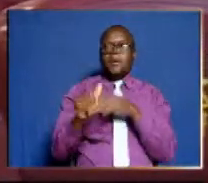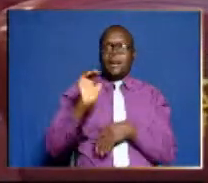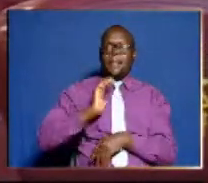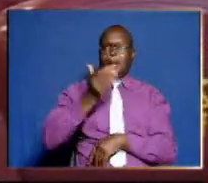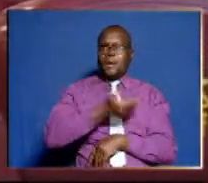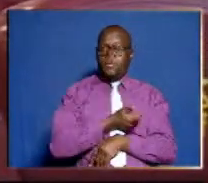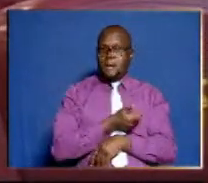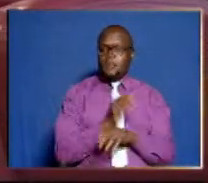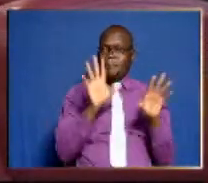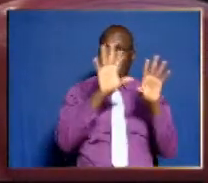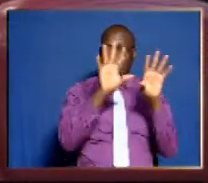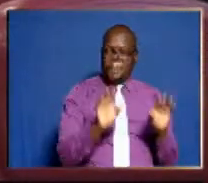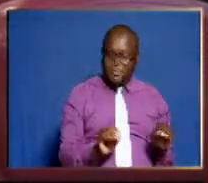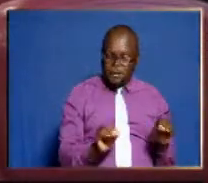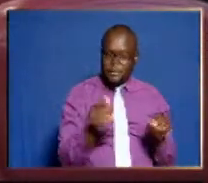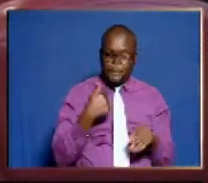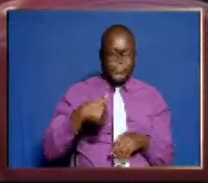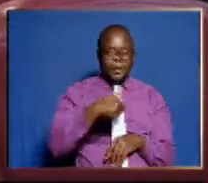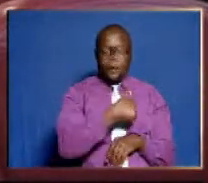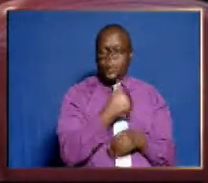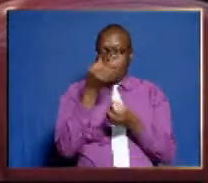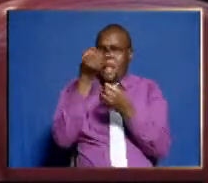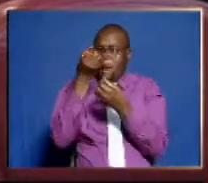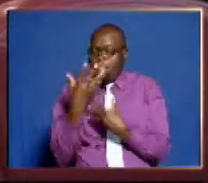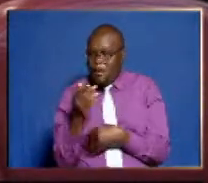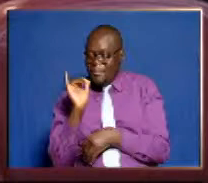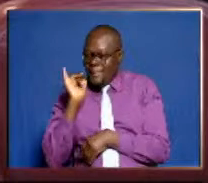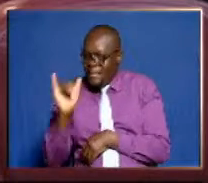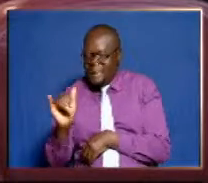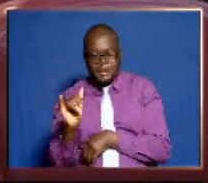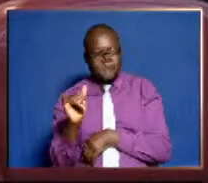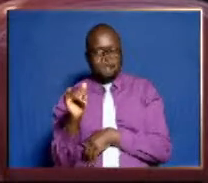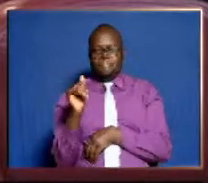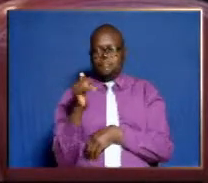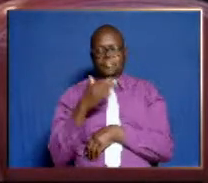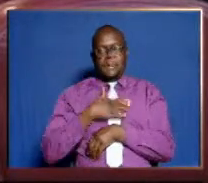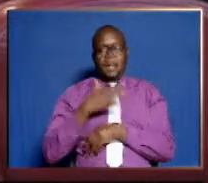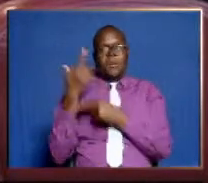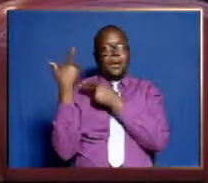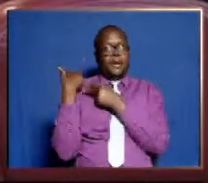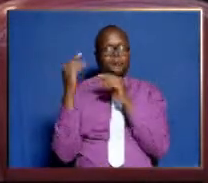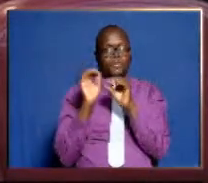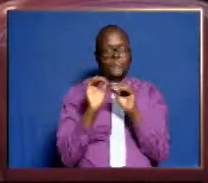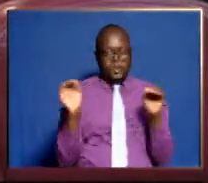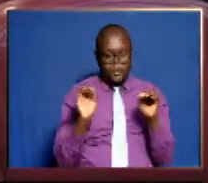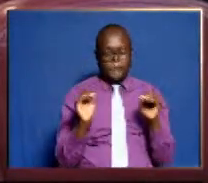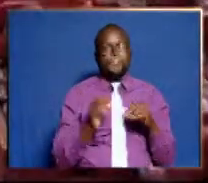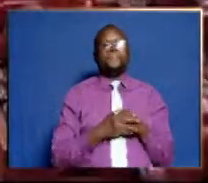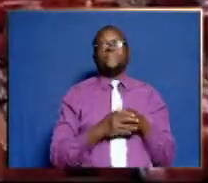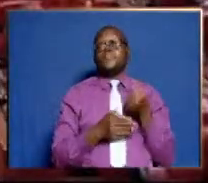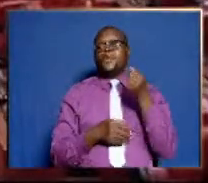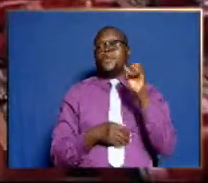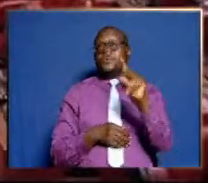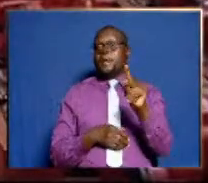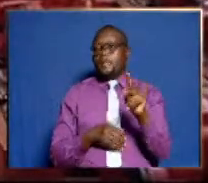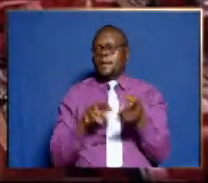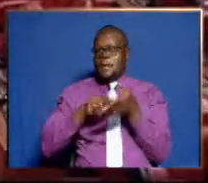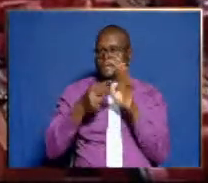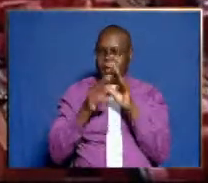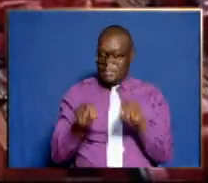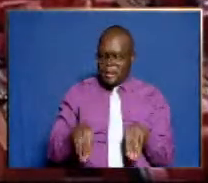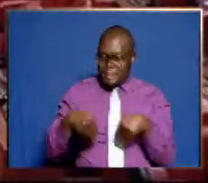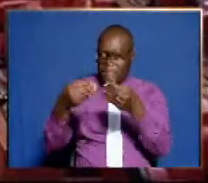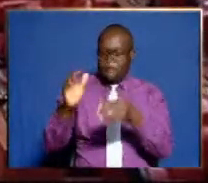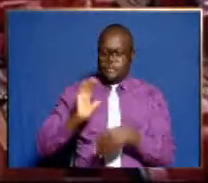for the budget, and we were told it was not under us as the ministry. Okay, so then it is referred to the